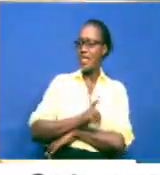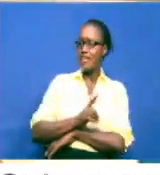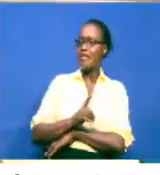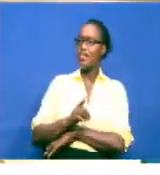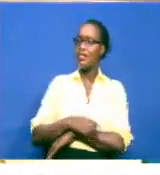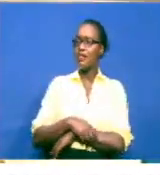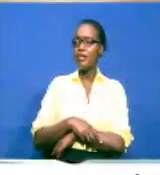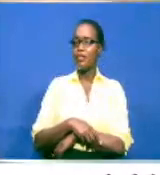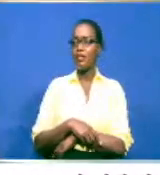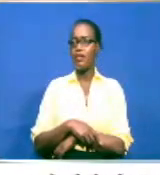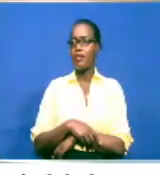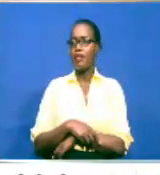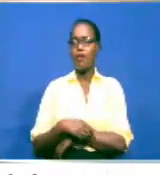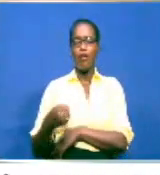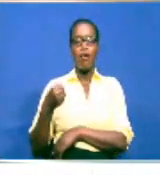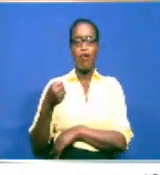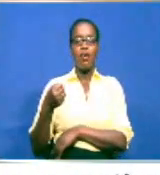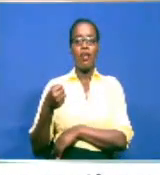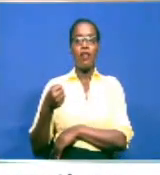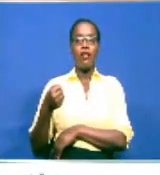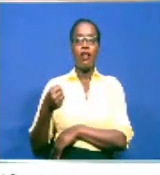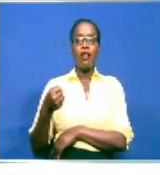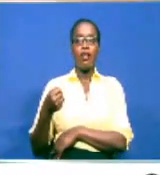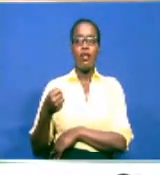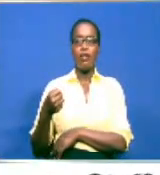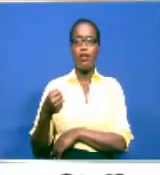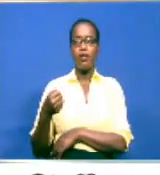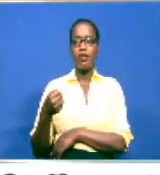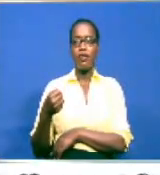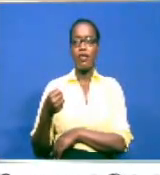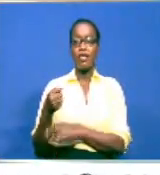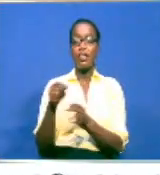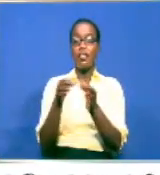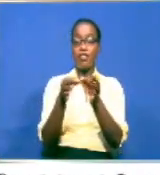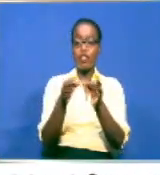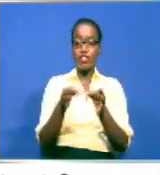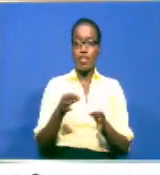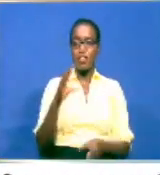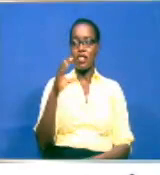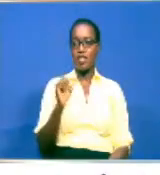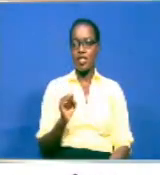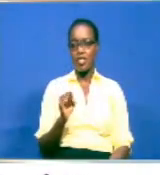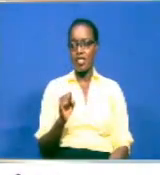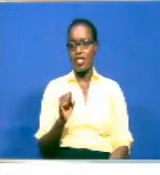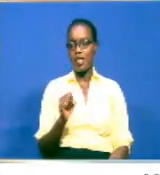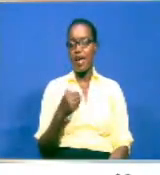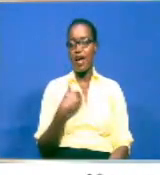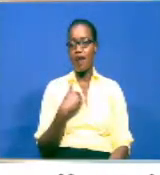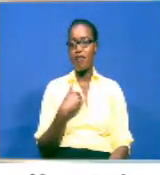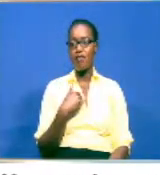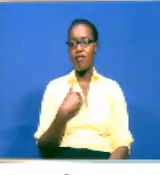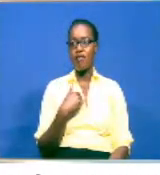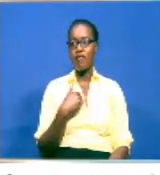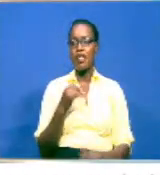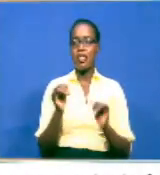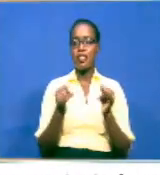Okay. Hold the thought. But right now, Treasury CES, Ukuru Yatani, is having a presser. Let's